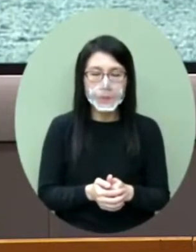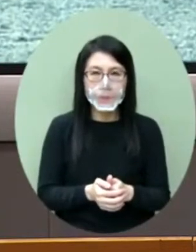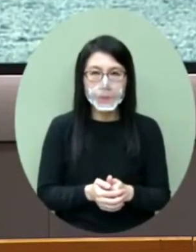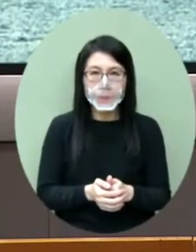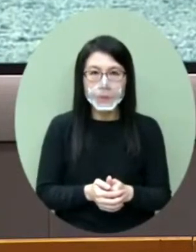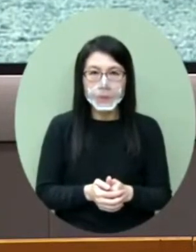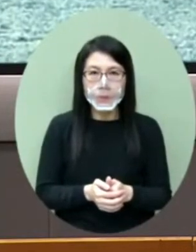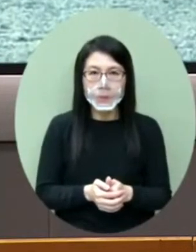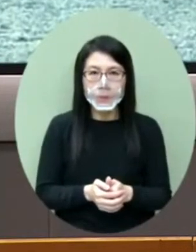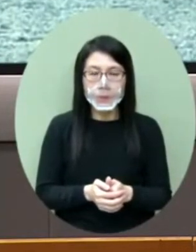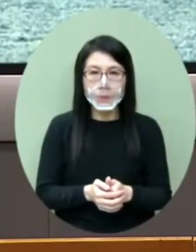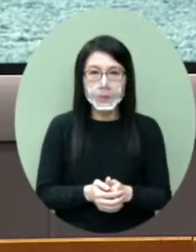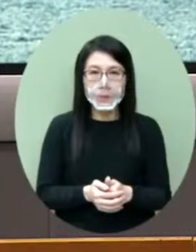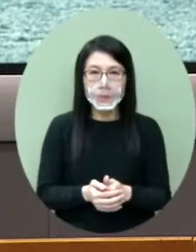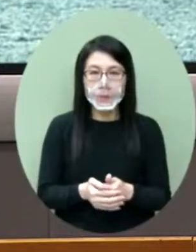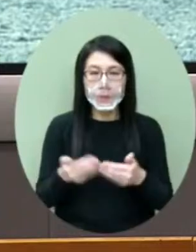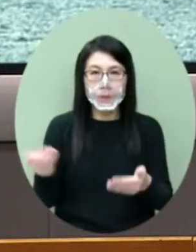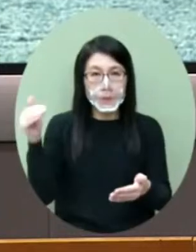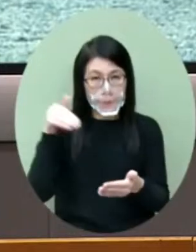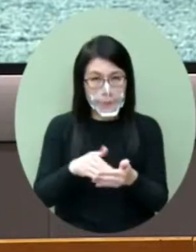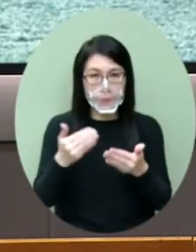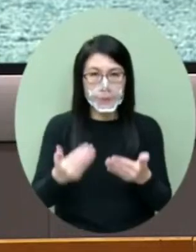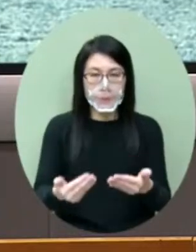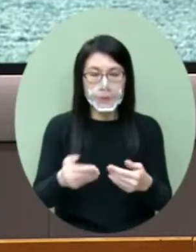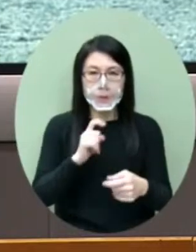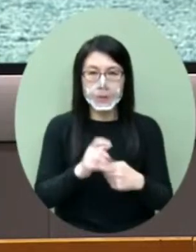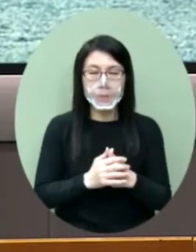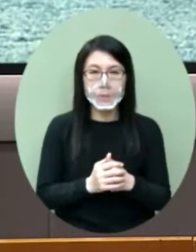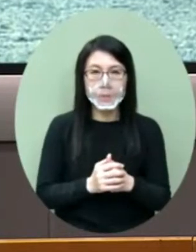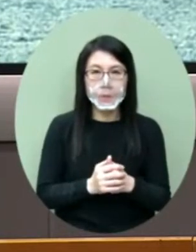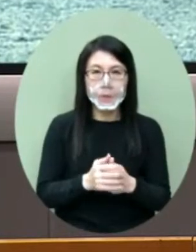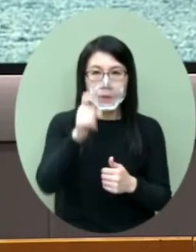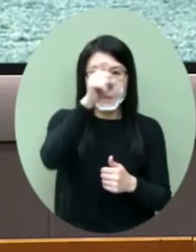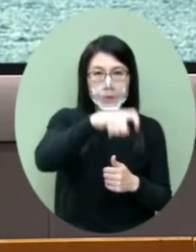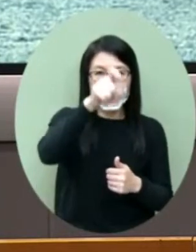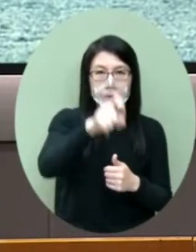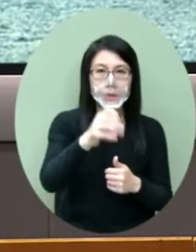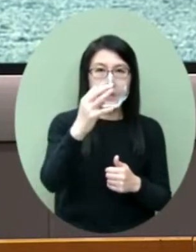the elderly that have reported cases.